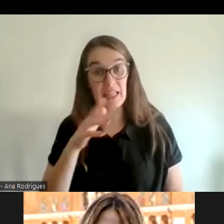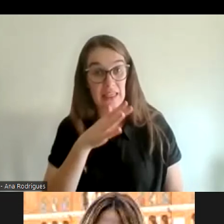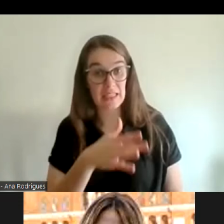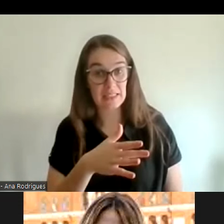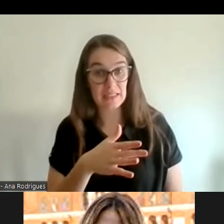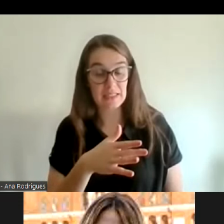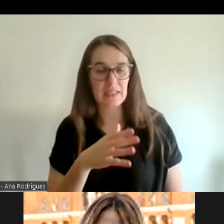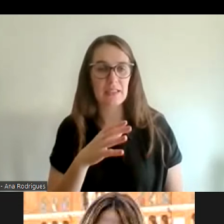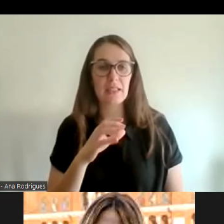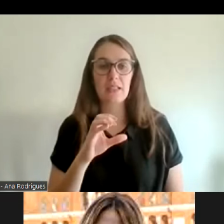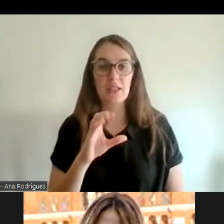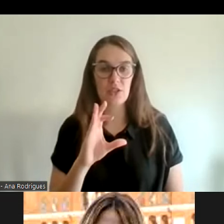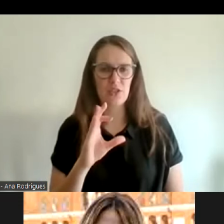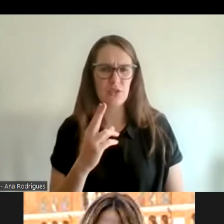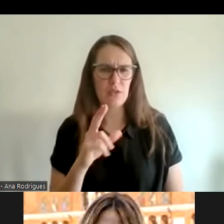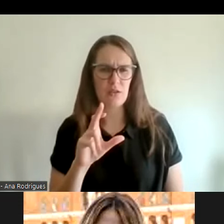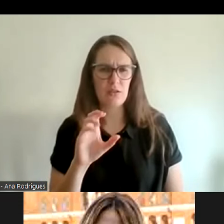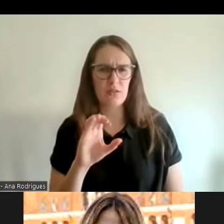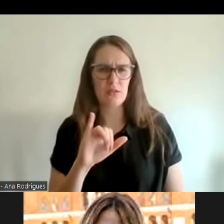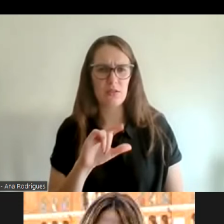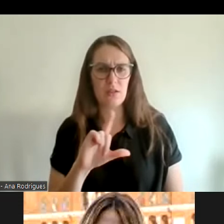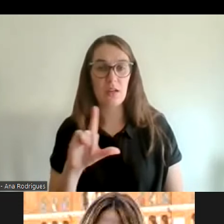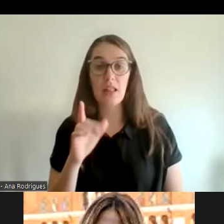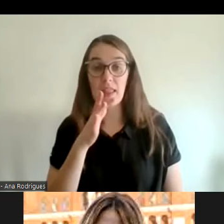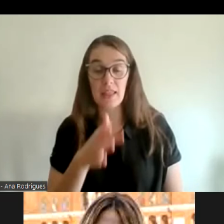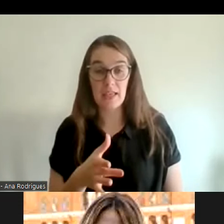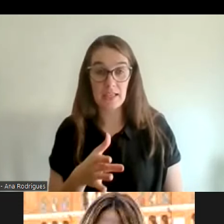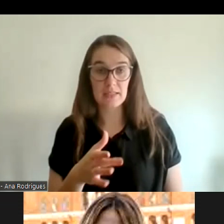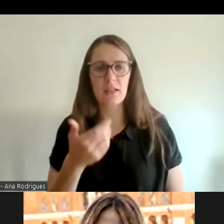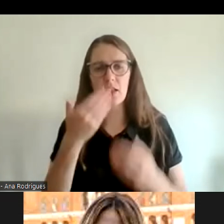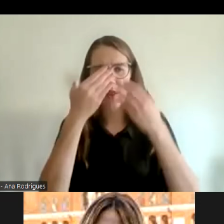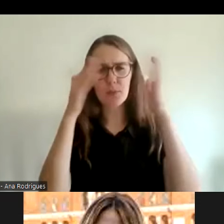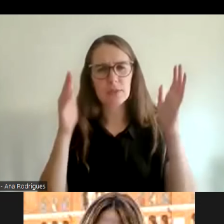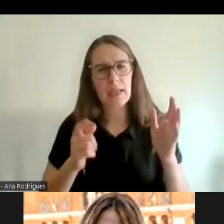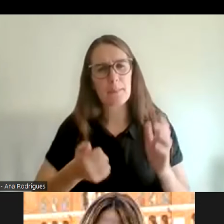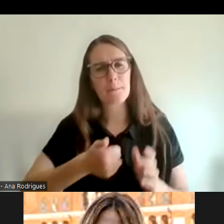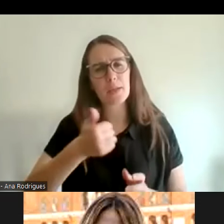that democracy is a bad thing,